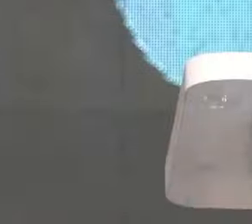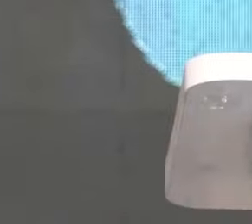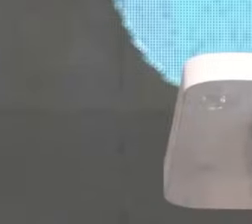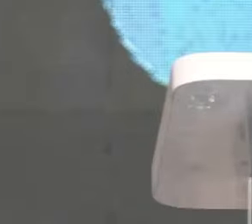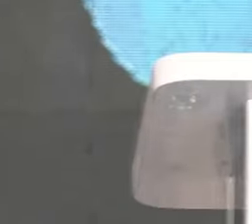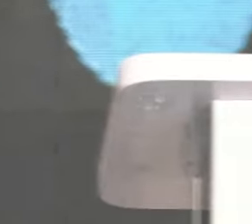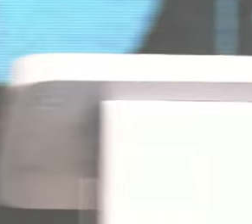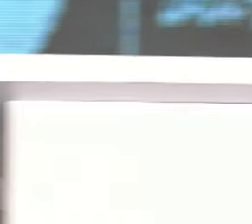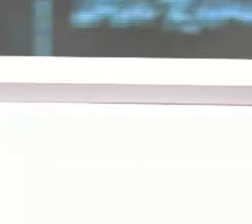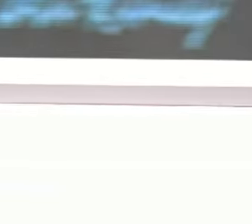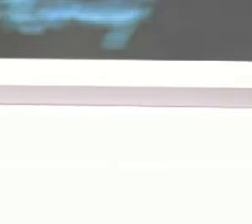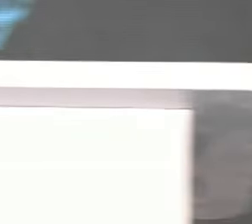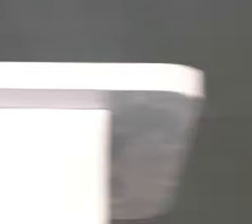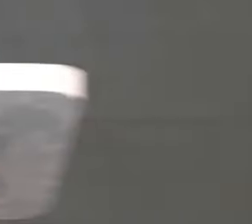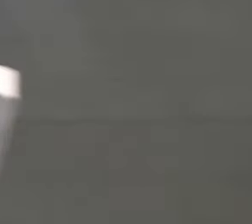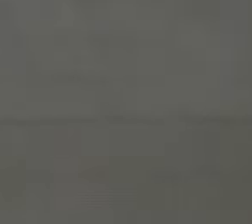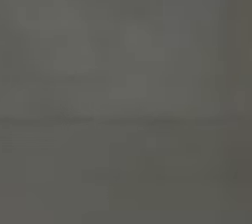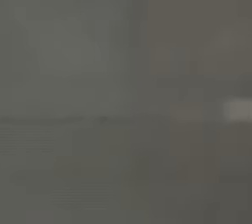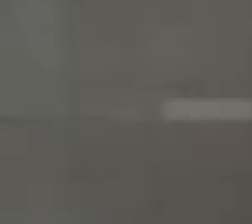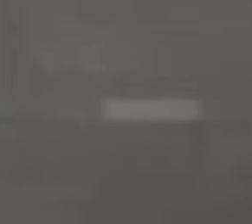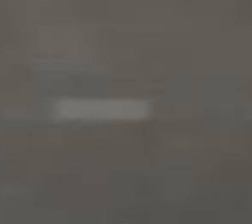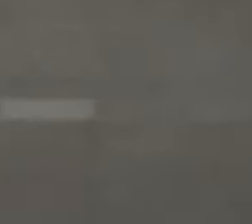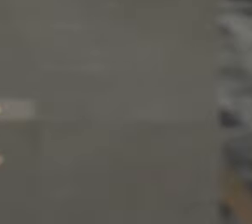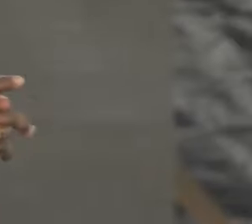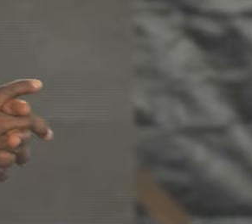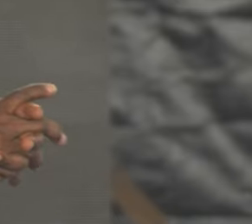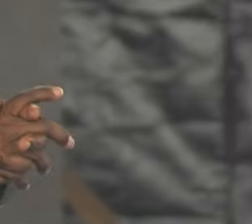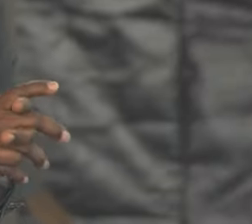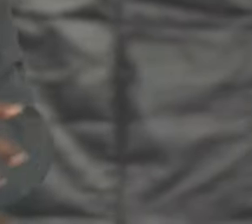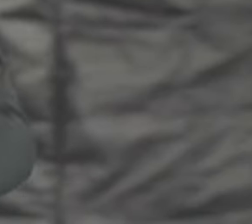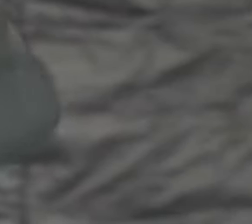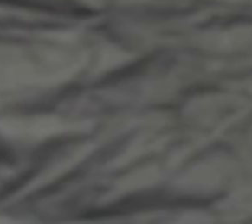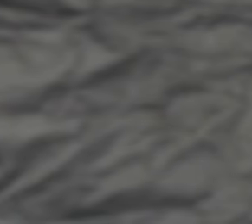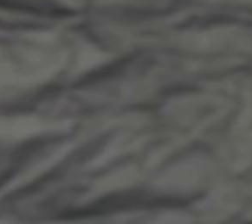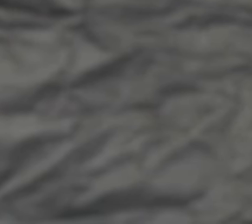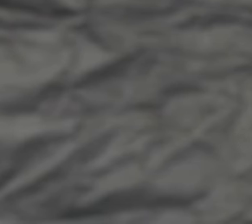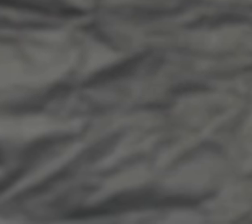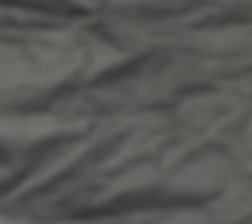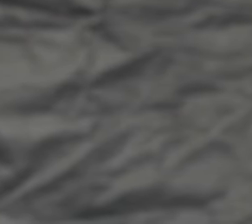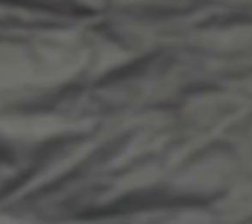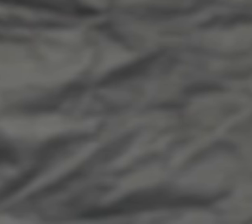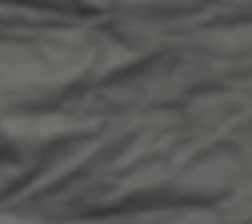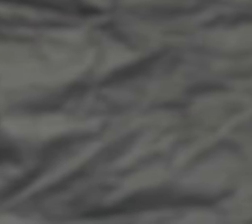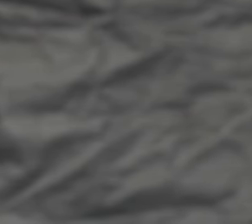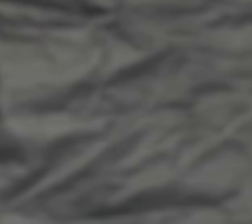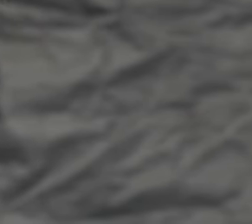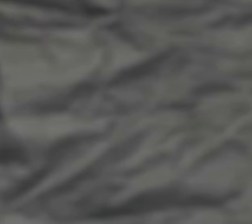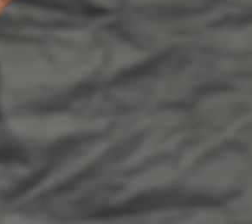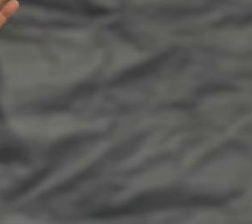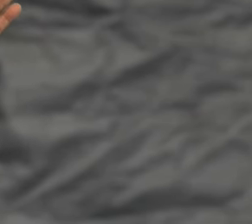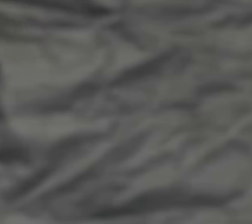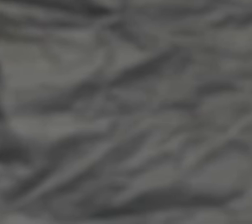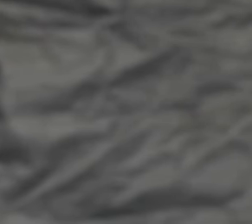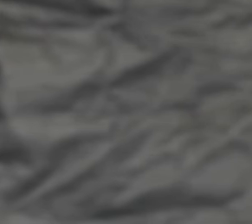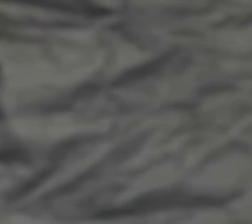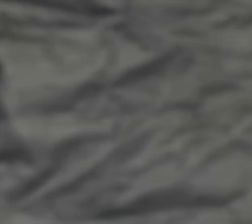their blasphemous speech. Great is the man that knows when to keep